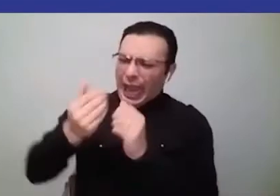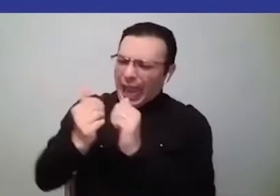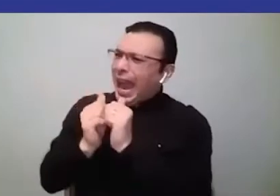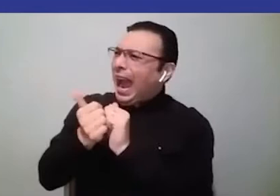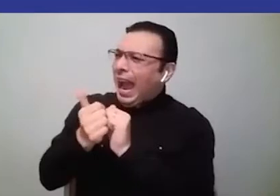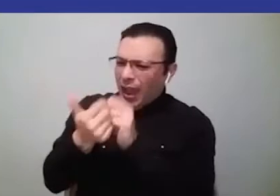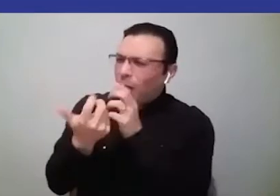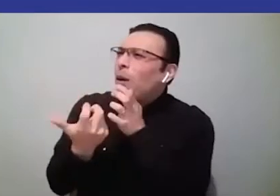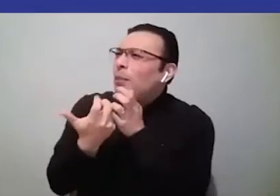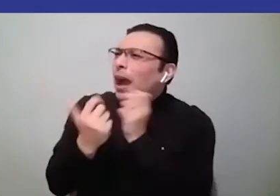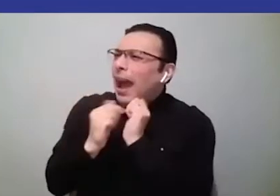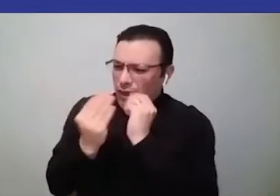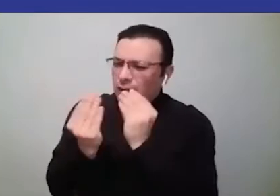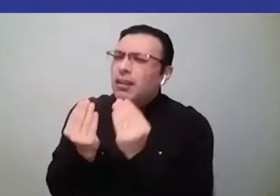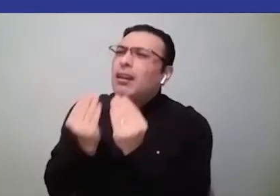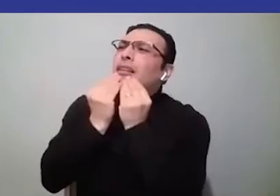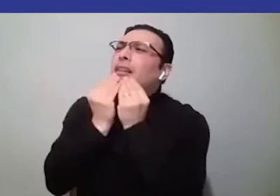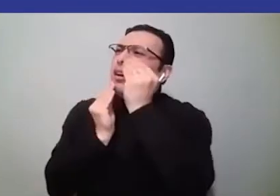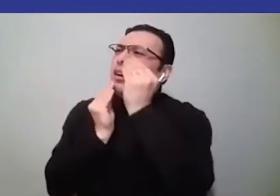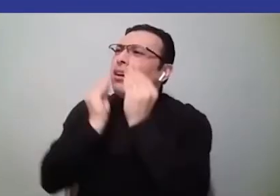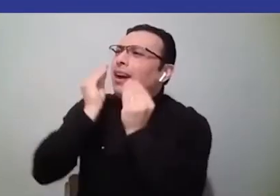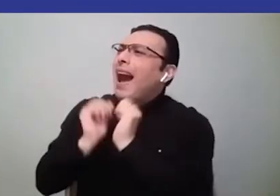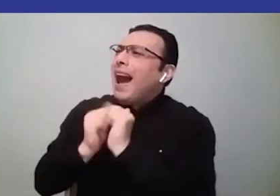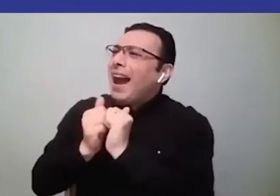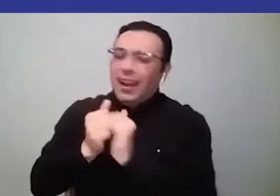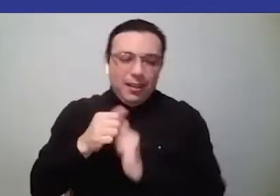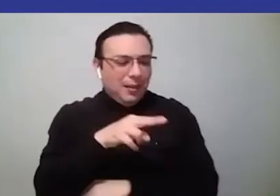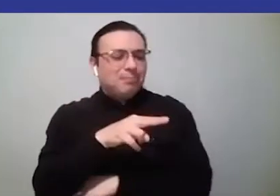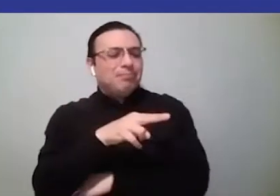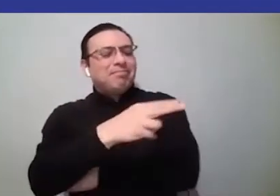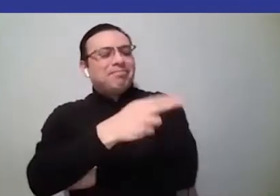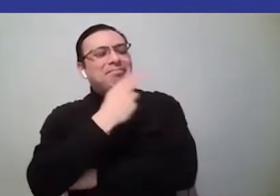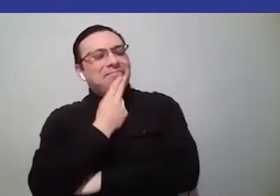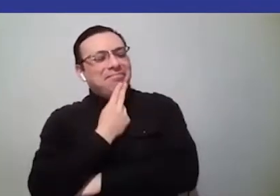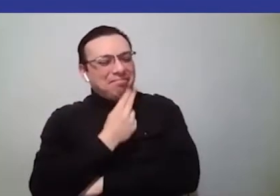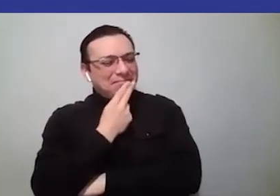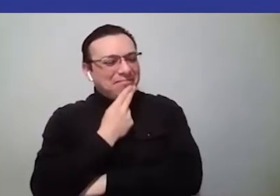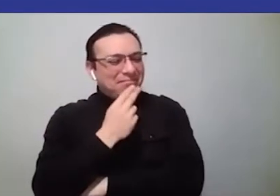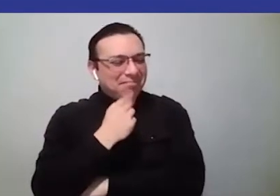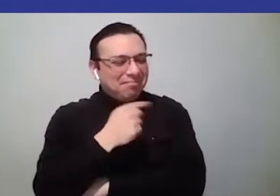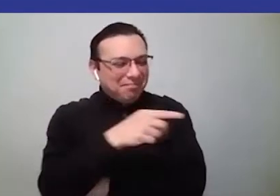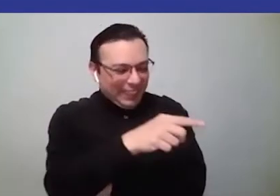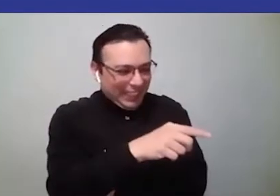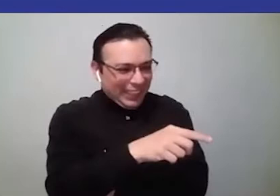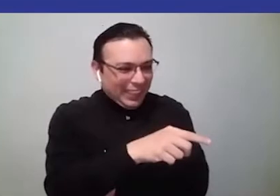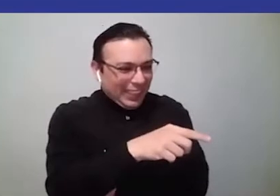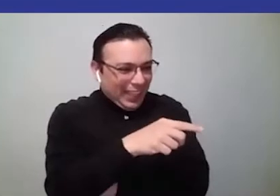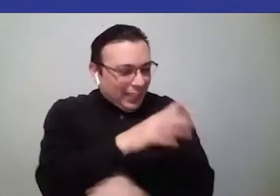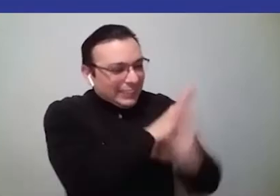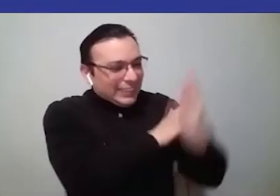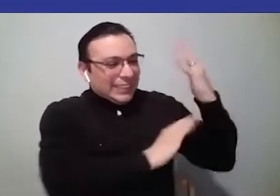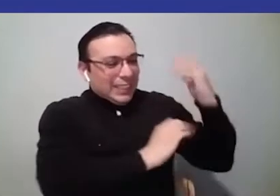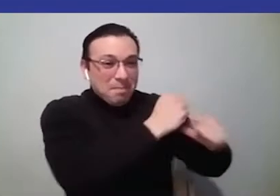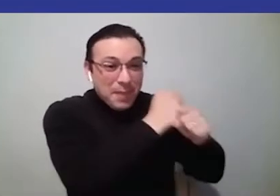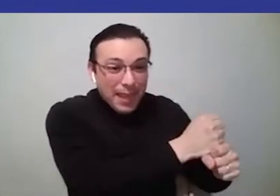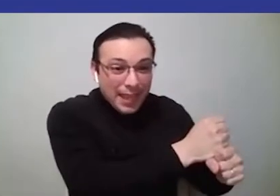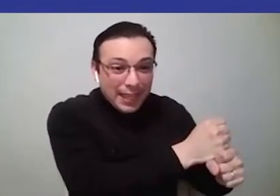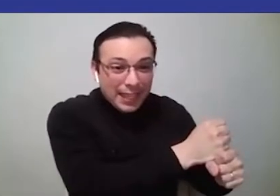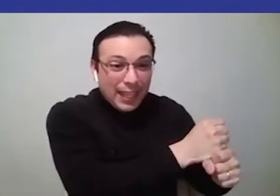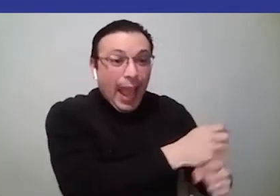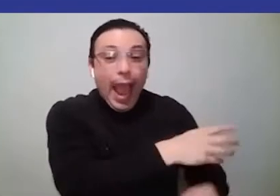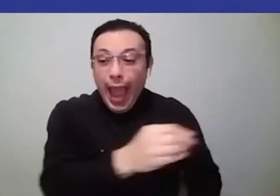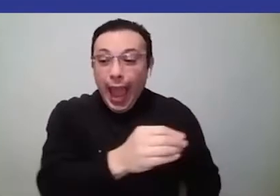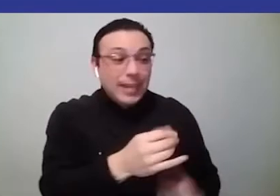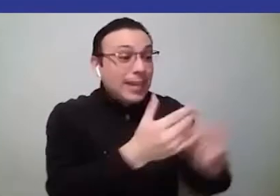that relationship from the hands of our ancestors making an object to like the chin of a little